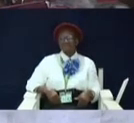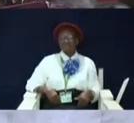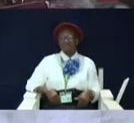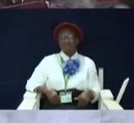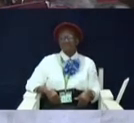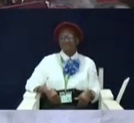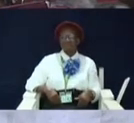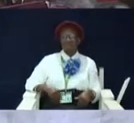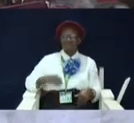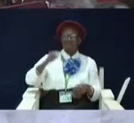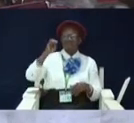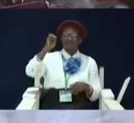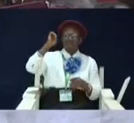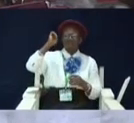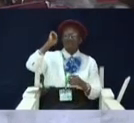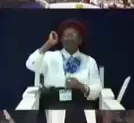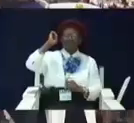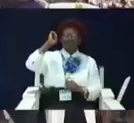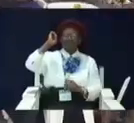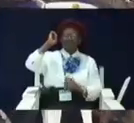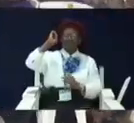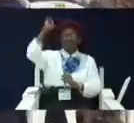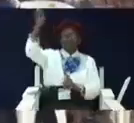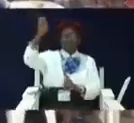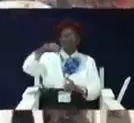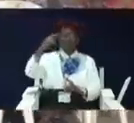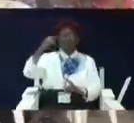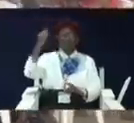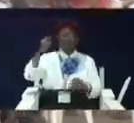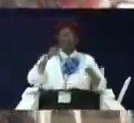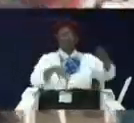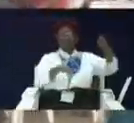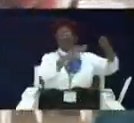He said the embargo is lifted.